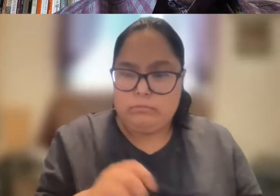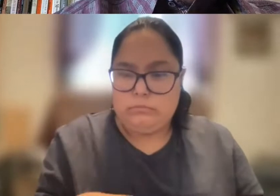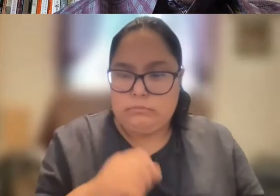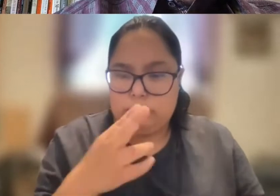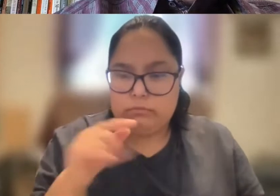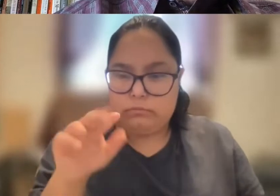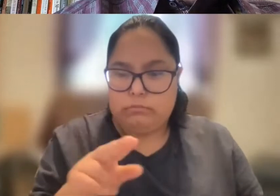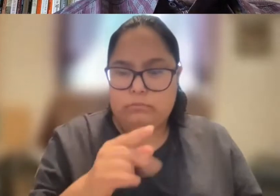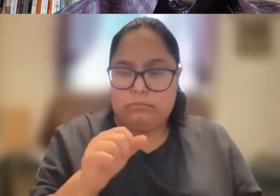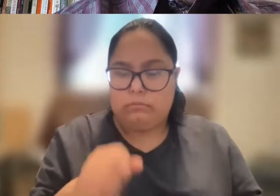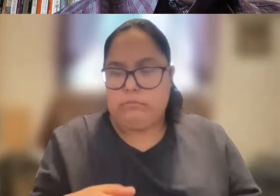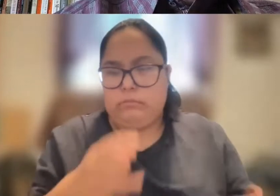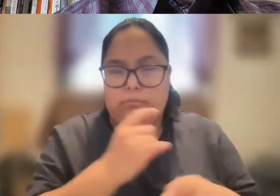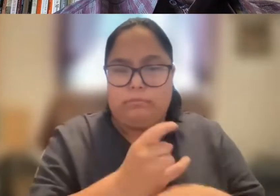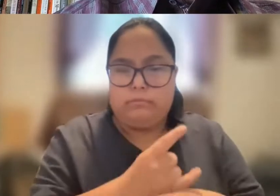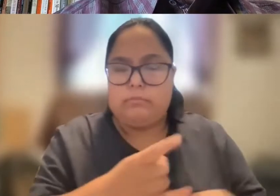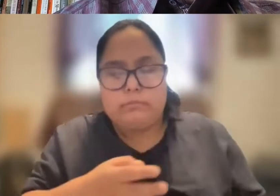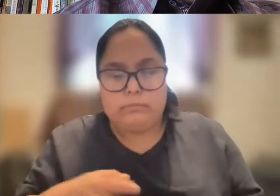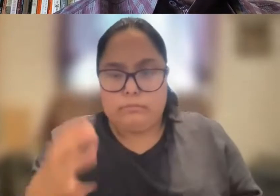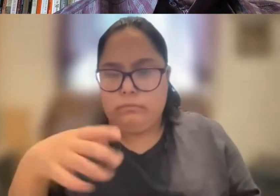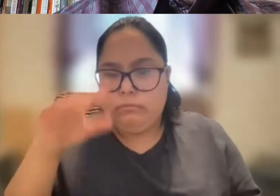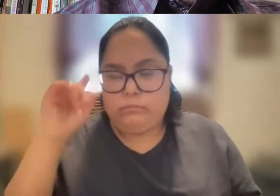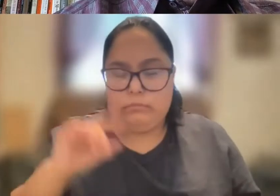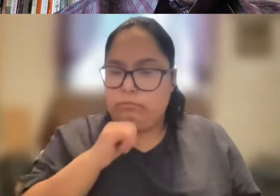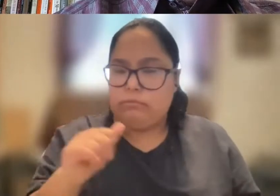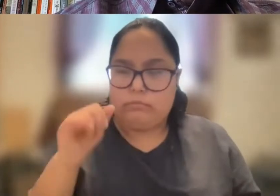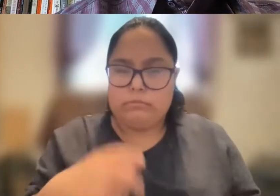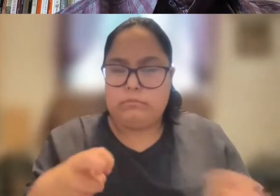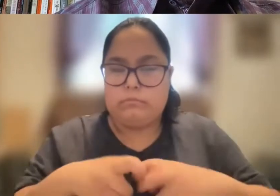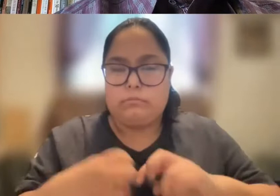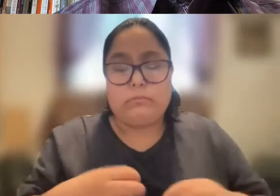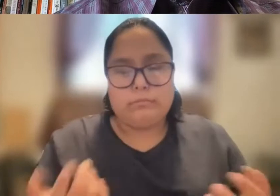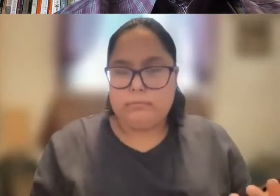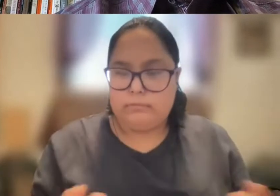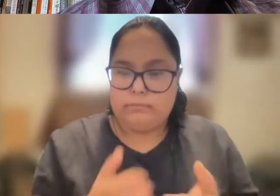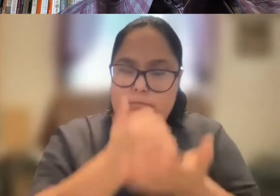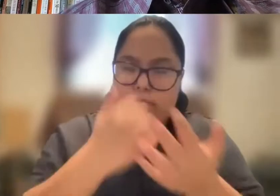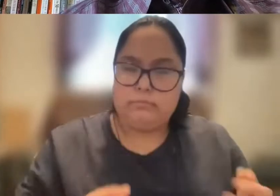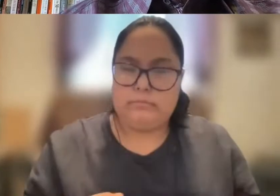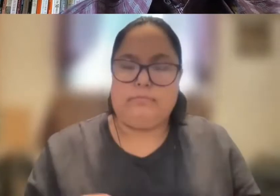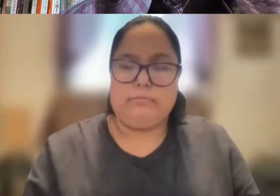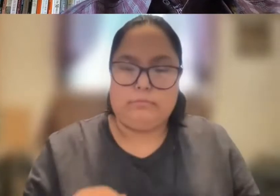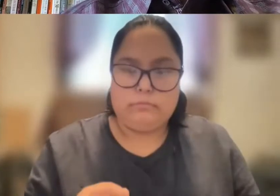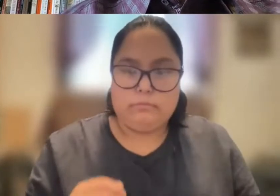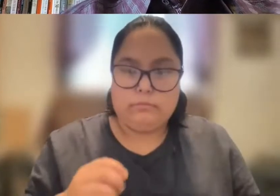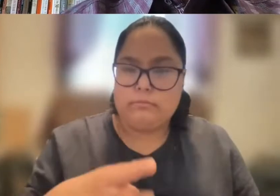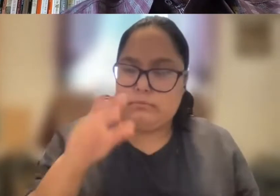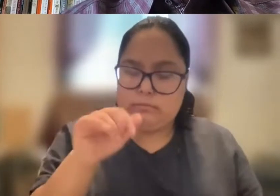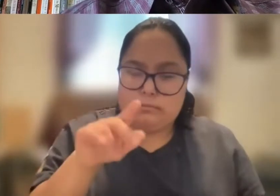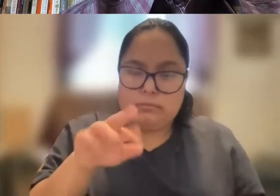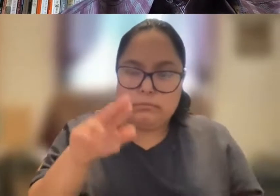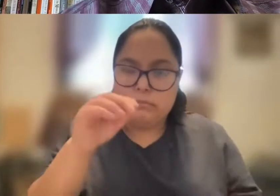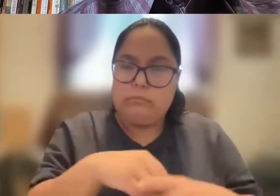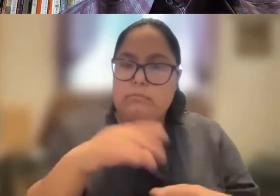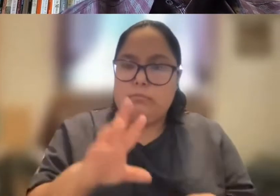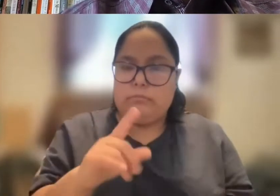Unhealthy amounts of alcohol were certainly not solving the problem. So am I going to stay in this environment and try